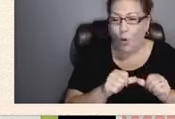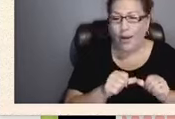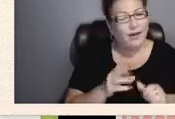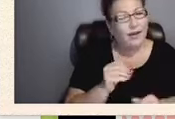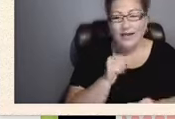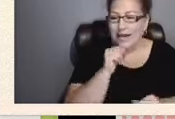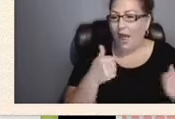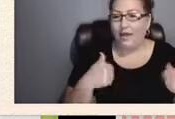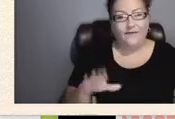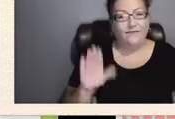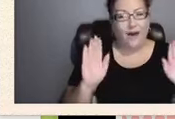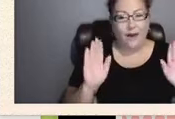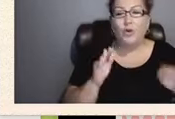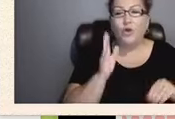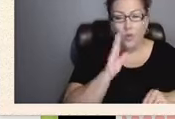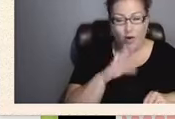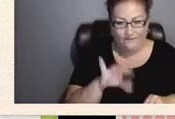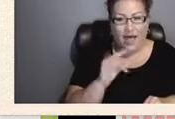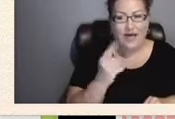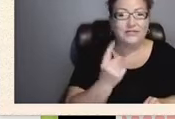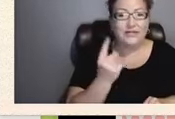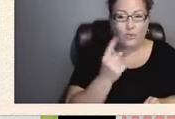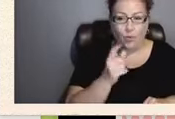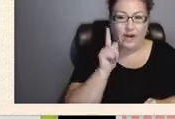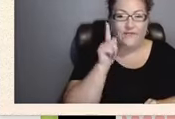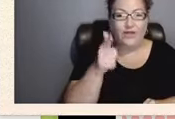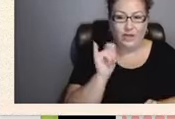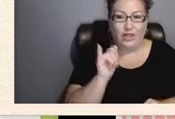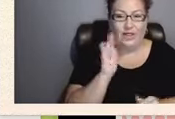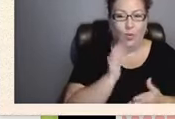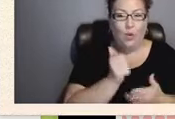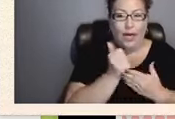you will find someone eventually that will help you.